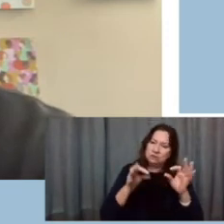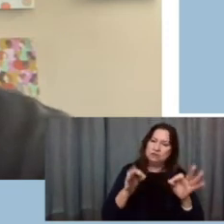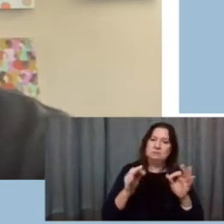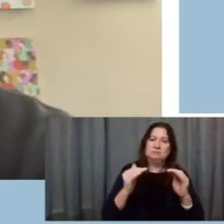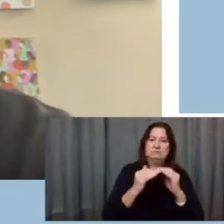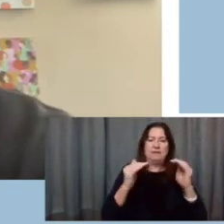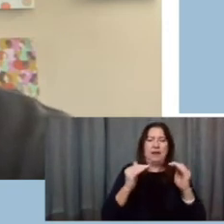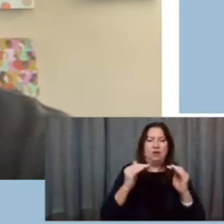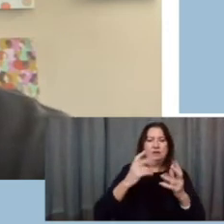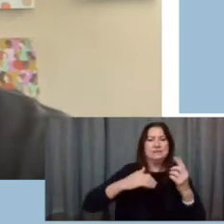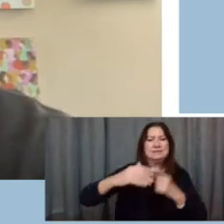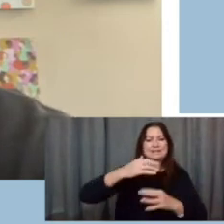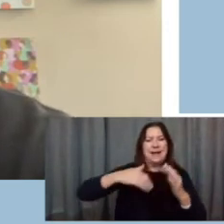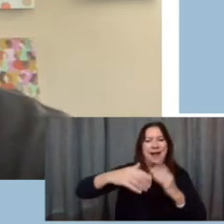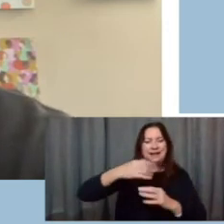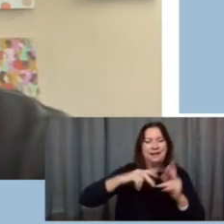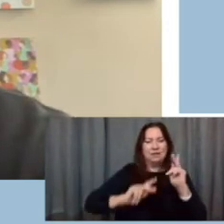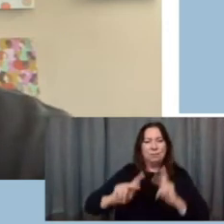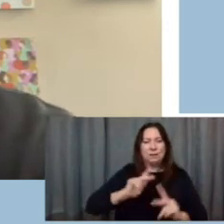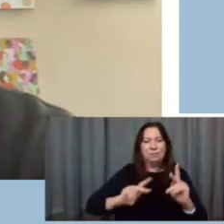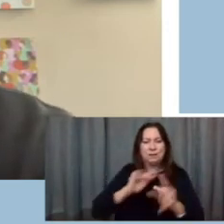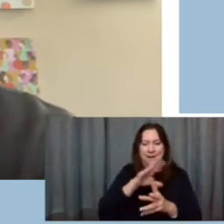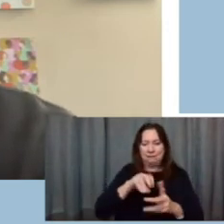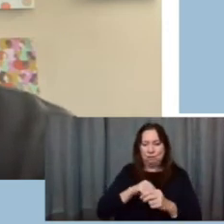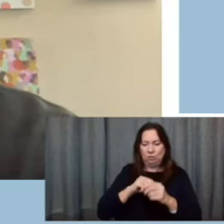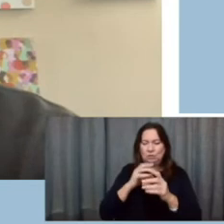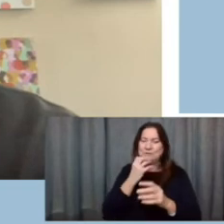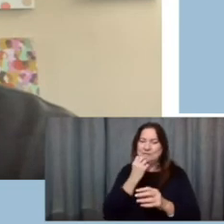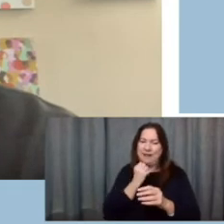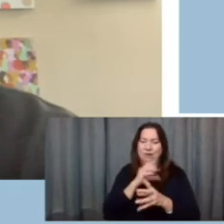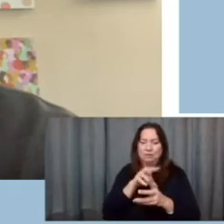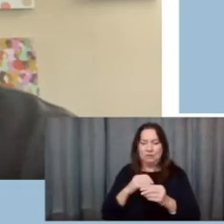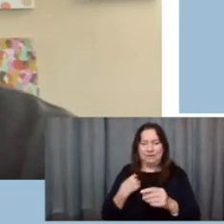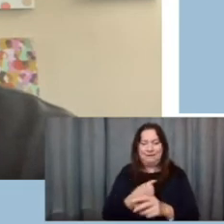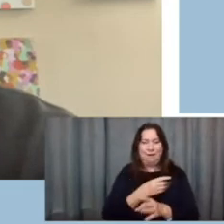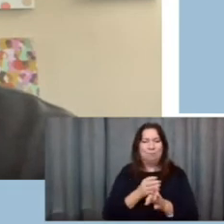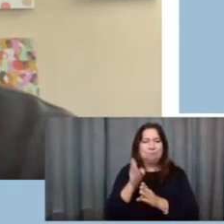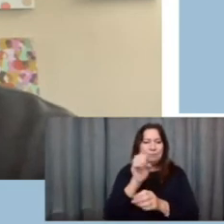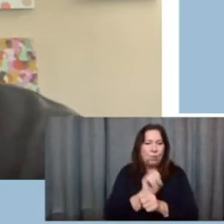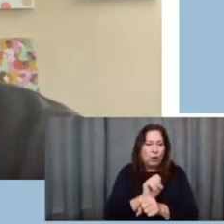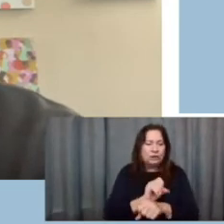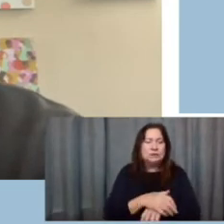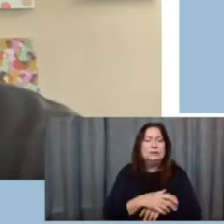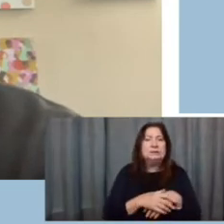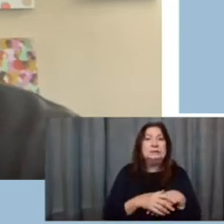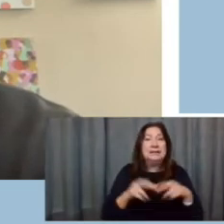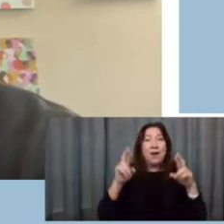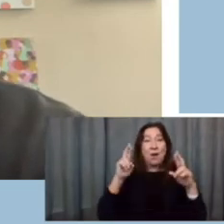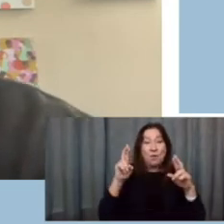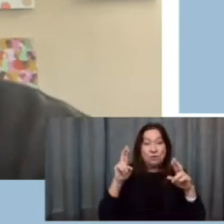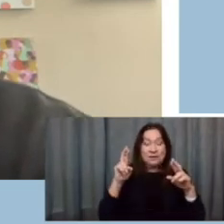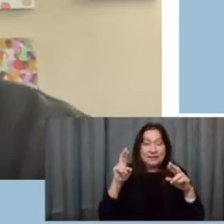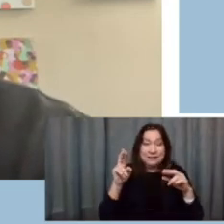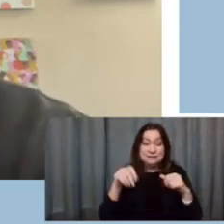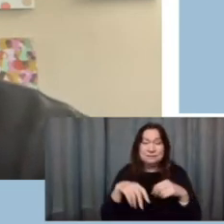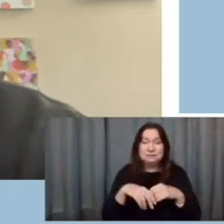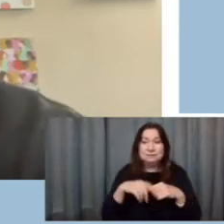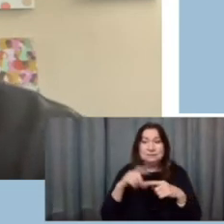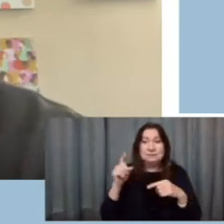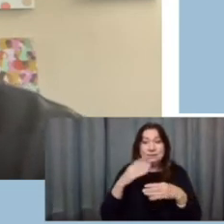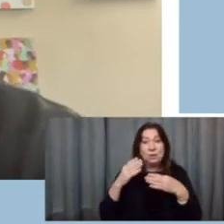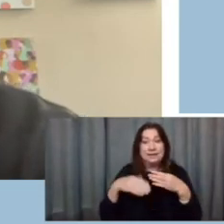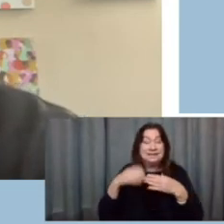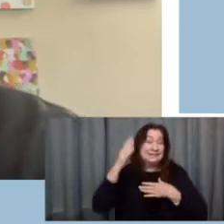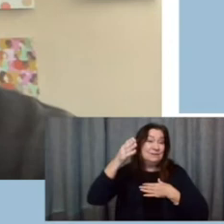be including those type of values in our own work. And so ultimately, I hope that this is what ends up being the